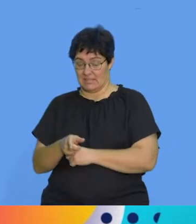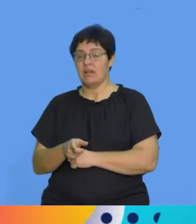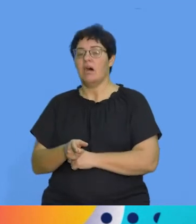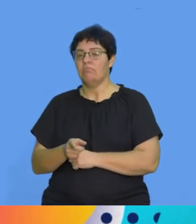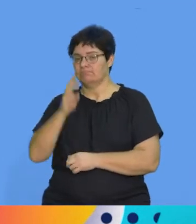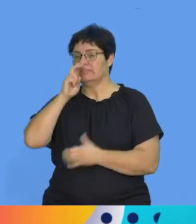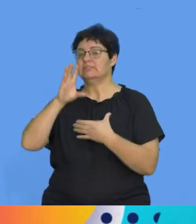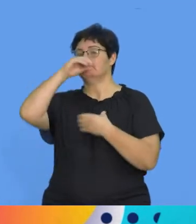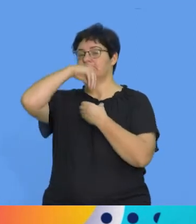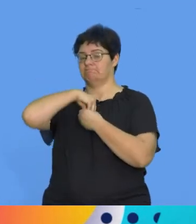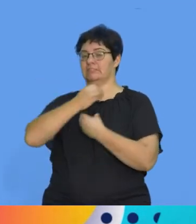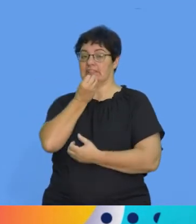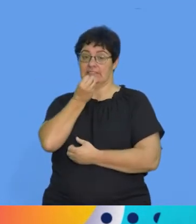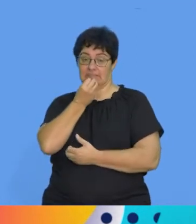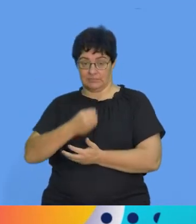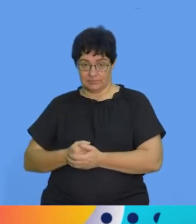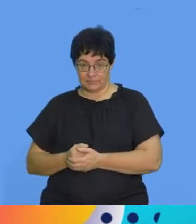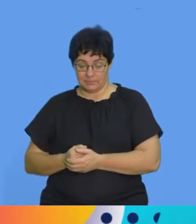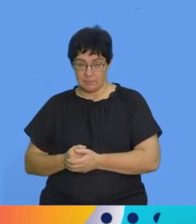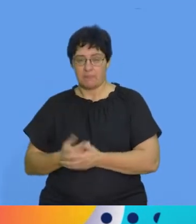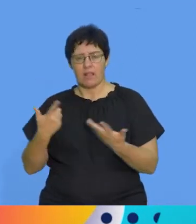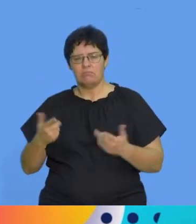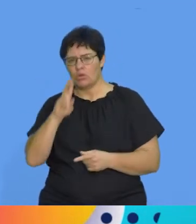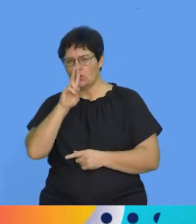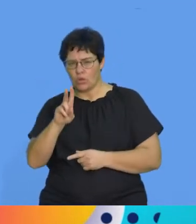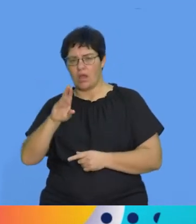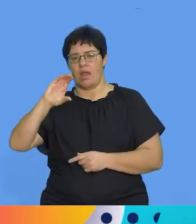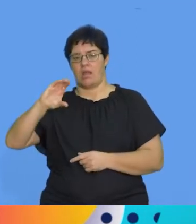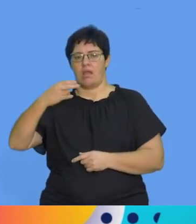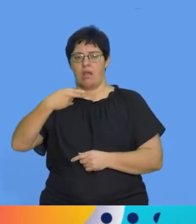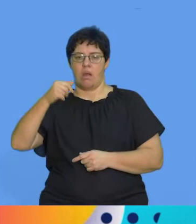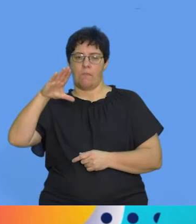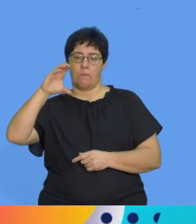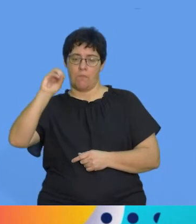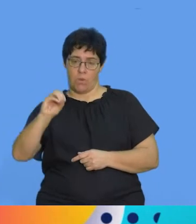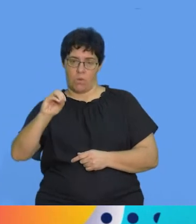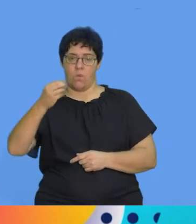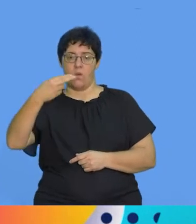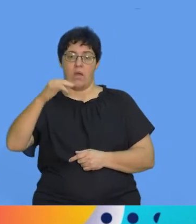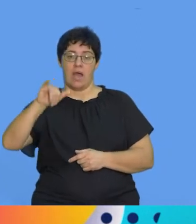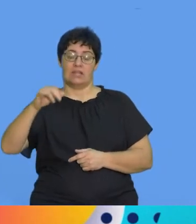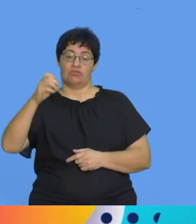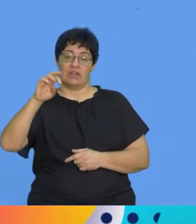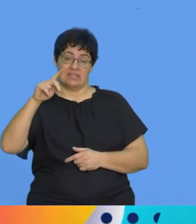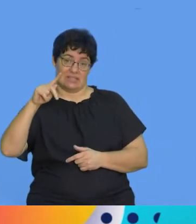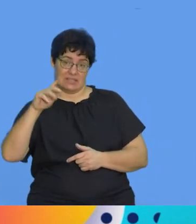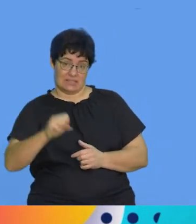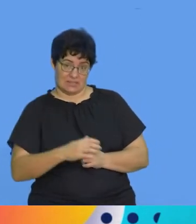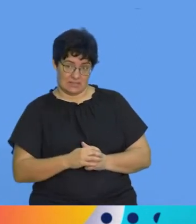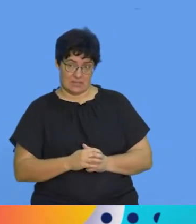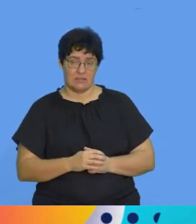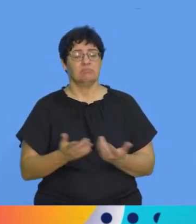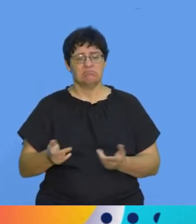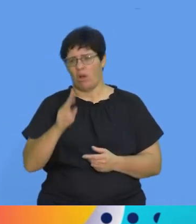need in our diet, and we're looking specifically at carbohydrates. Okay, so let's try and see a few questions that we